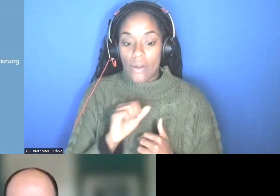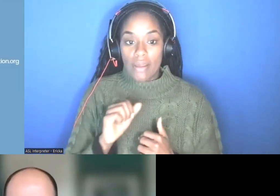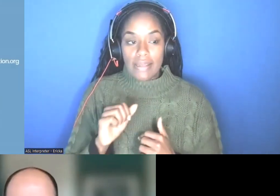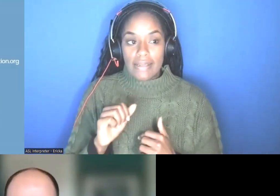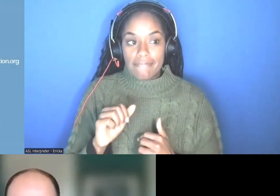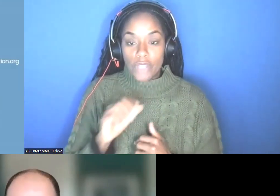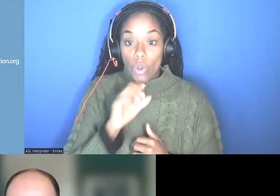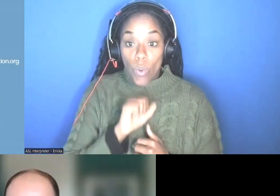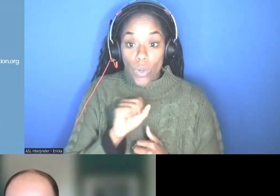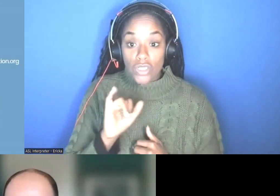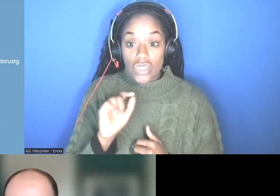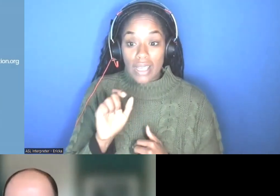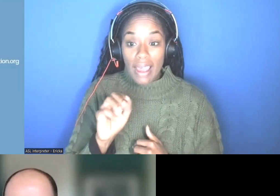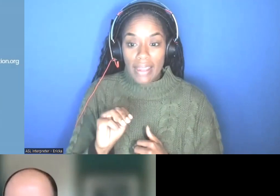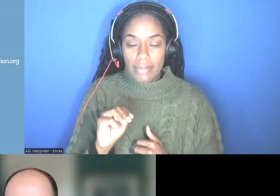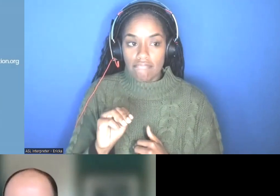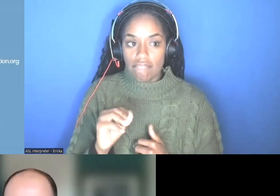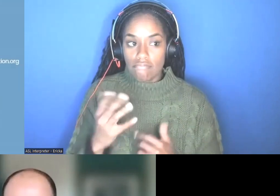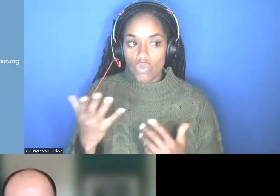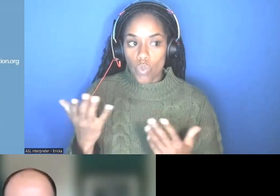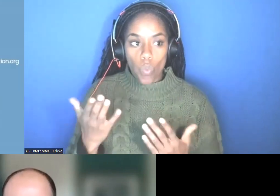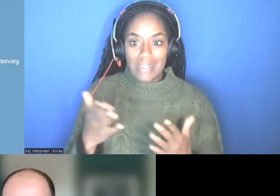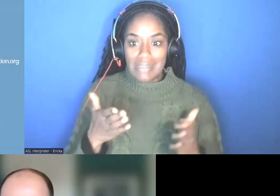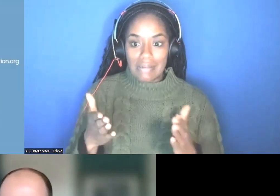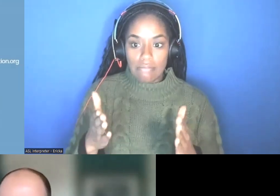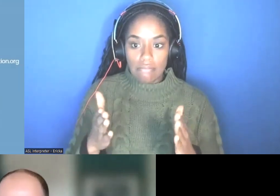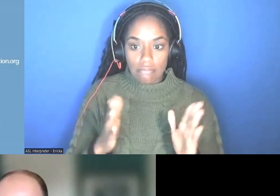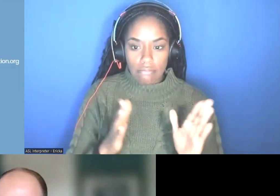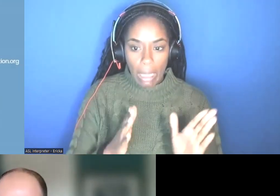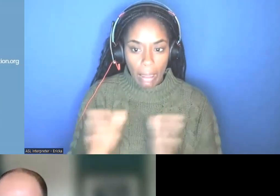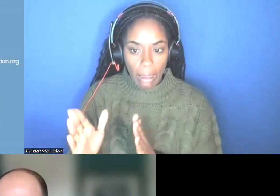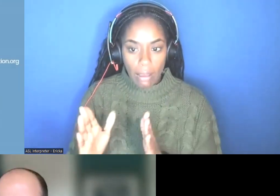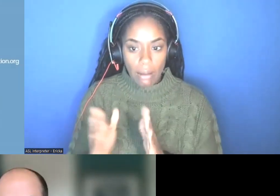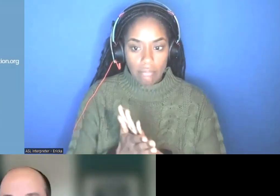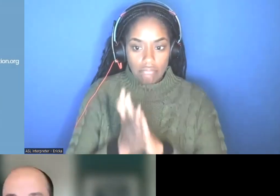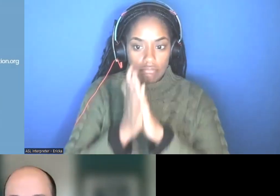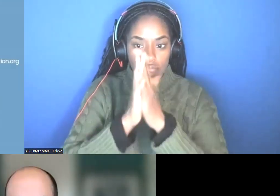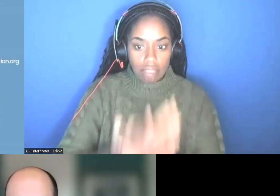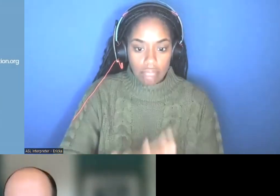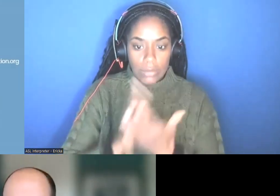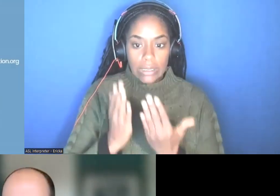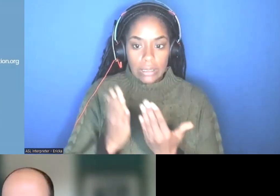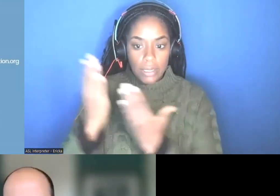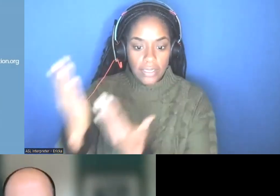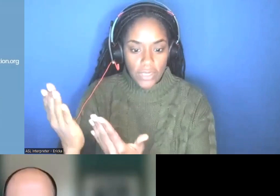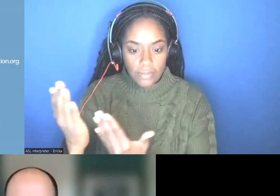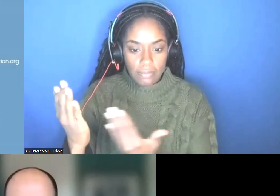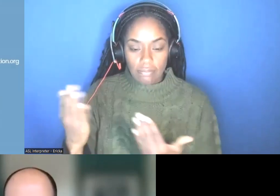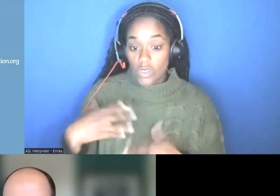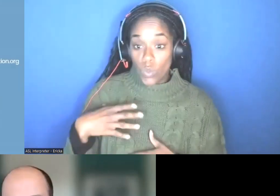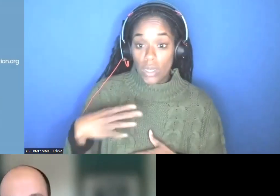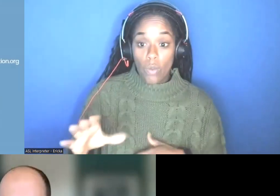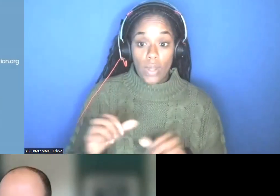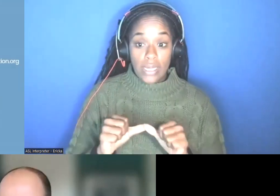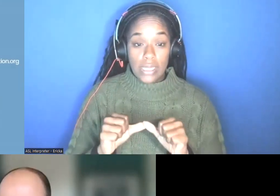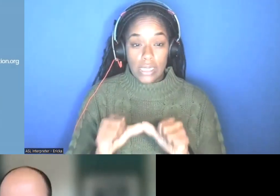item, what is the path? What's the plan for turning that into delivery? So we don't want to continue to